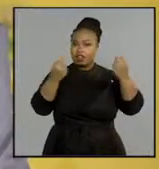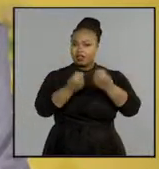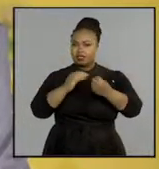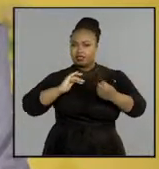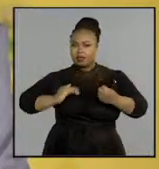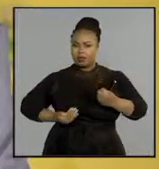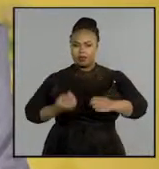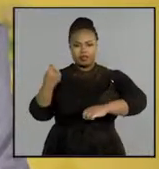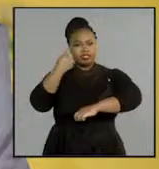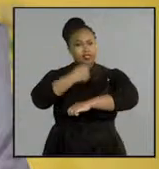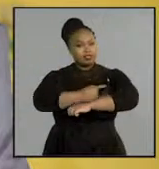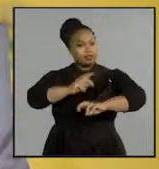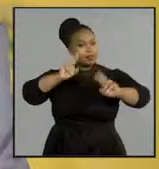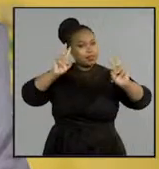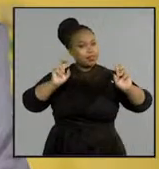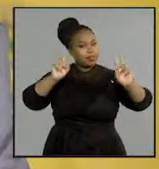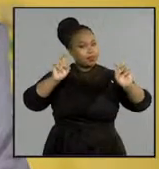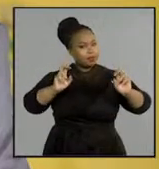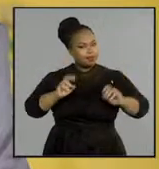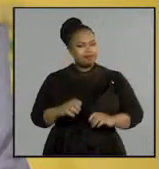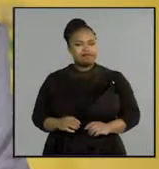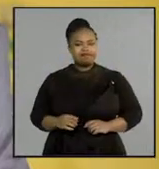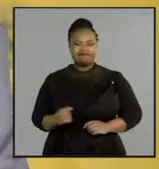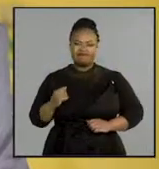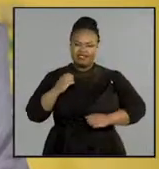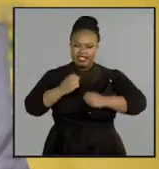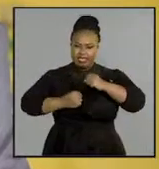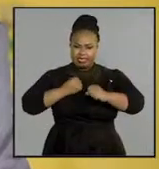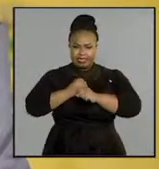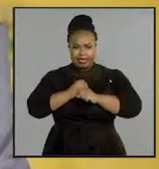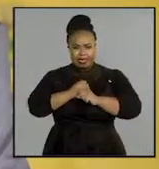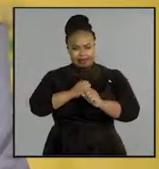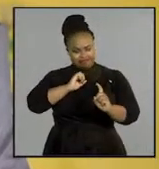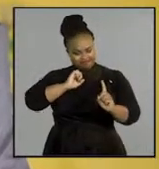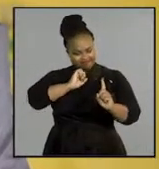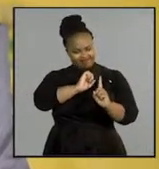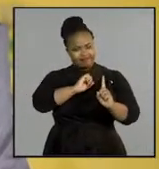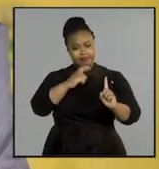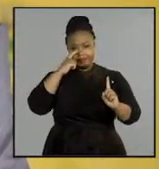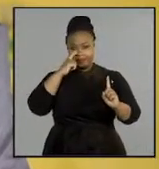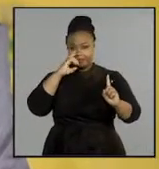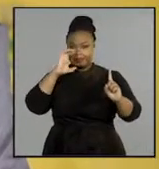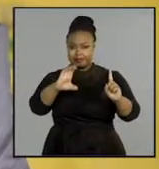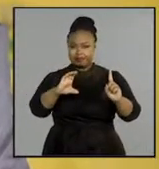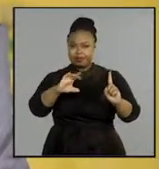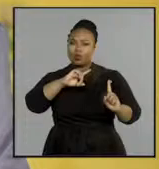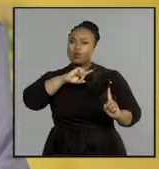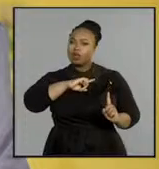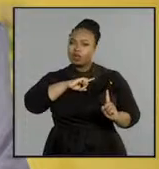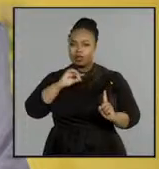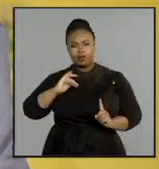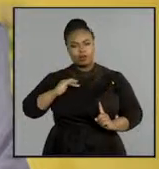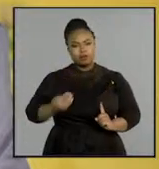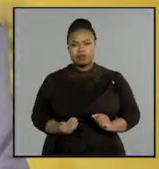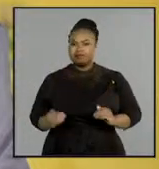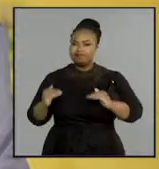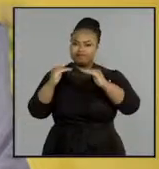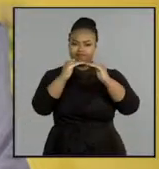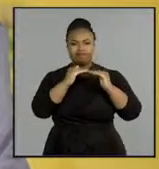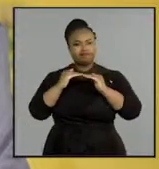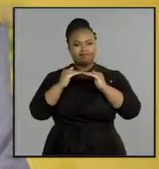of National Women's Day under the theme, The Year of Charlotte Mannya Maxeke,